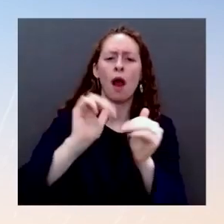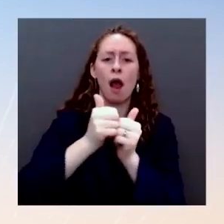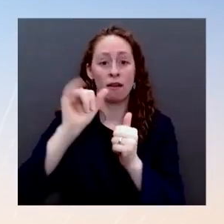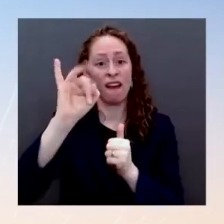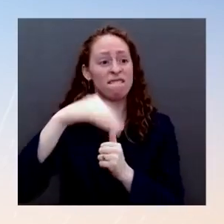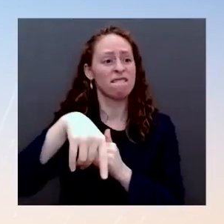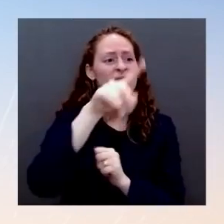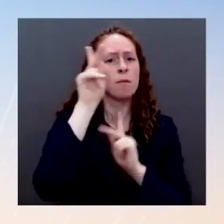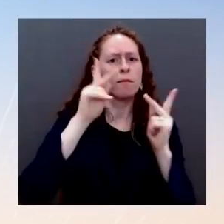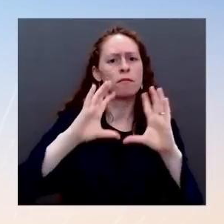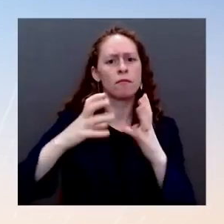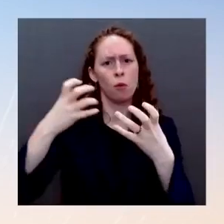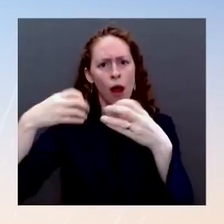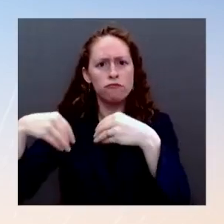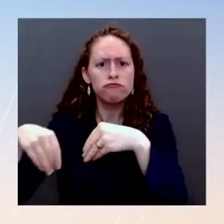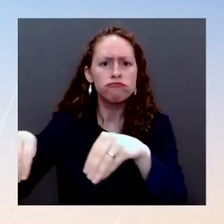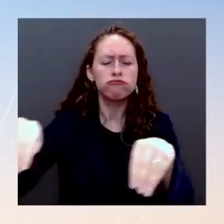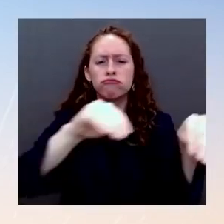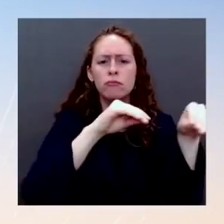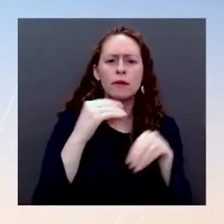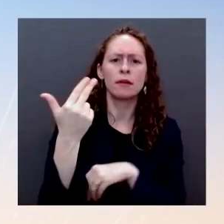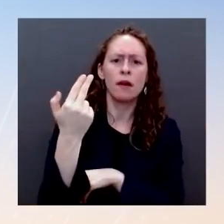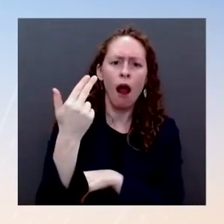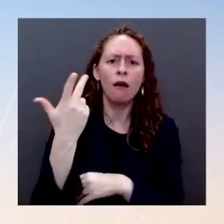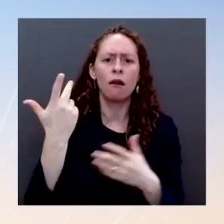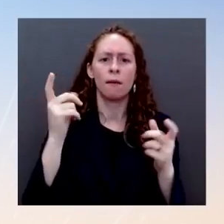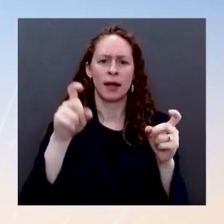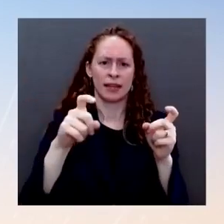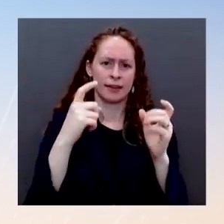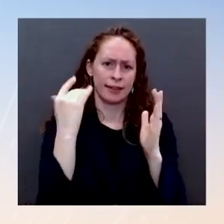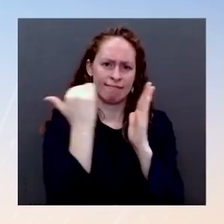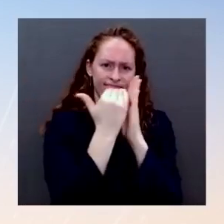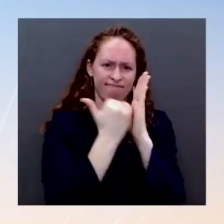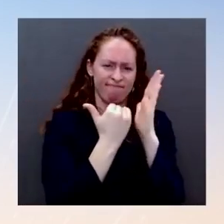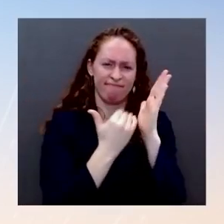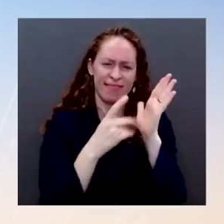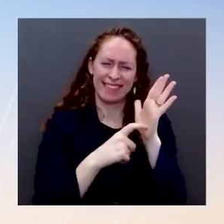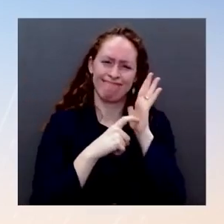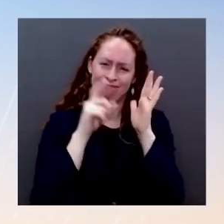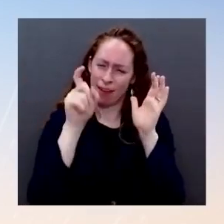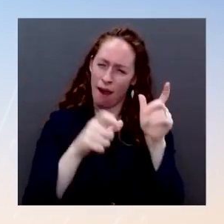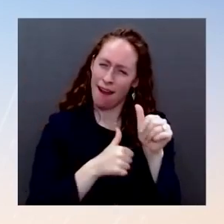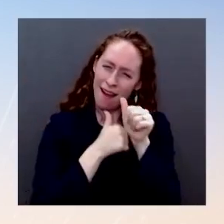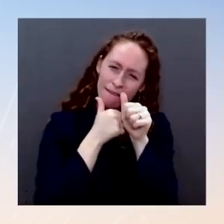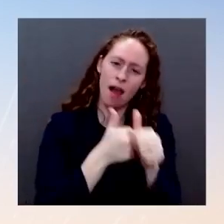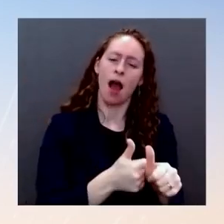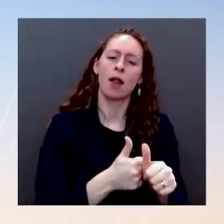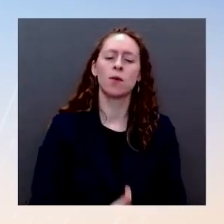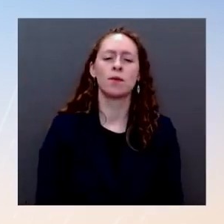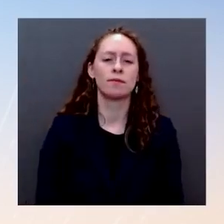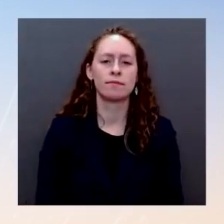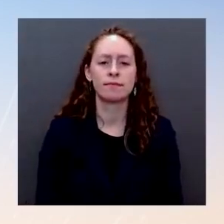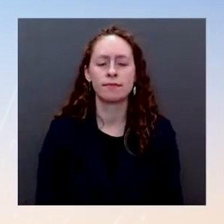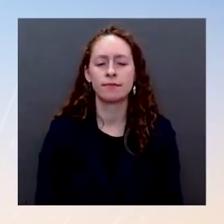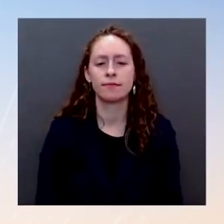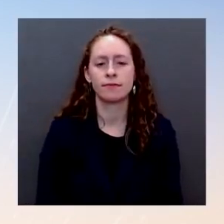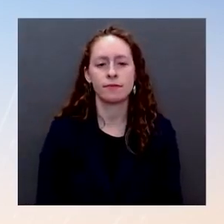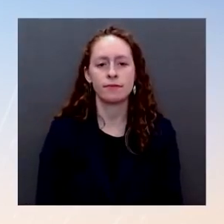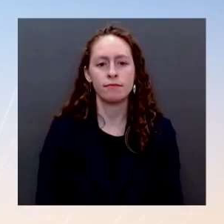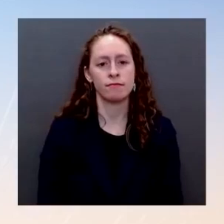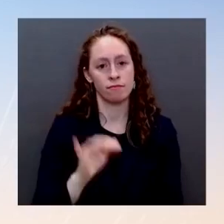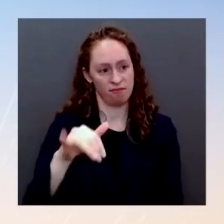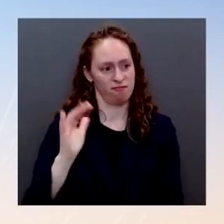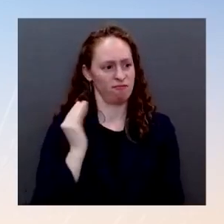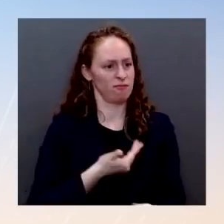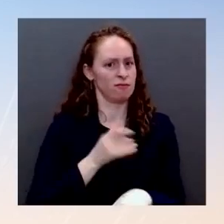And of course, this announcement builds on the work the President and the administration did over the course of 2021, which represented more action on gun violence